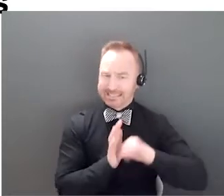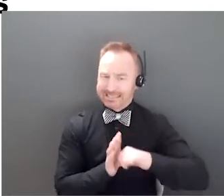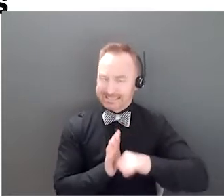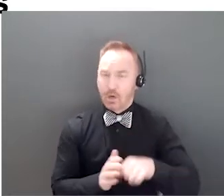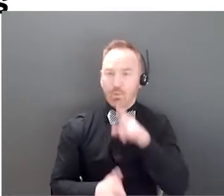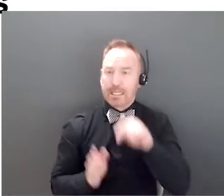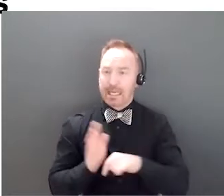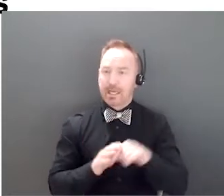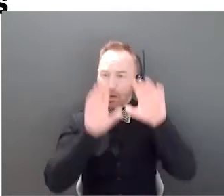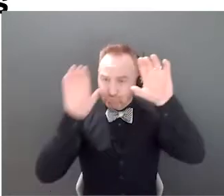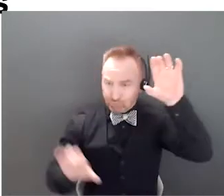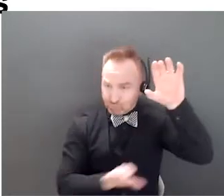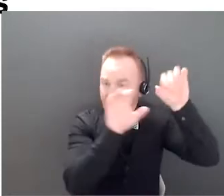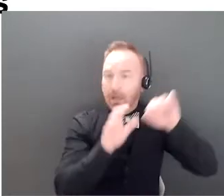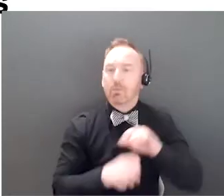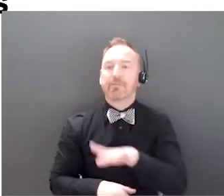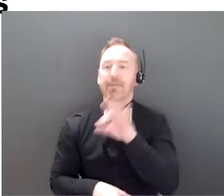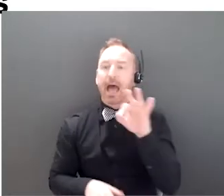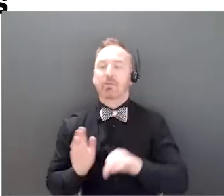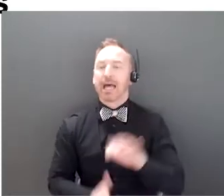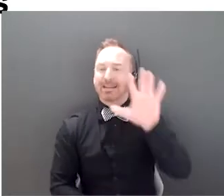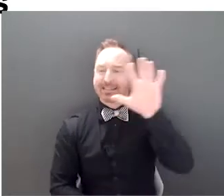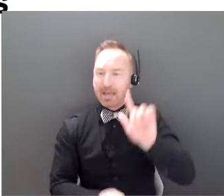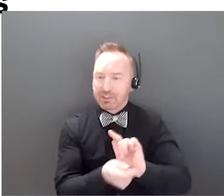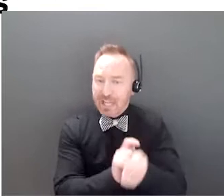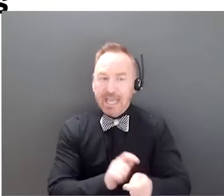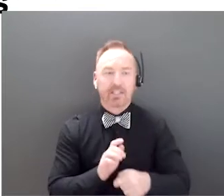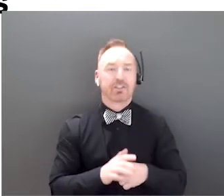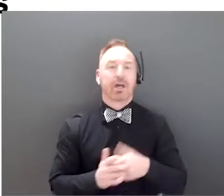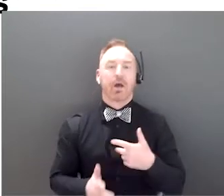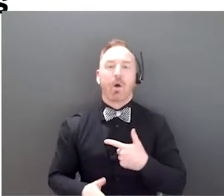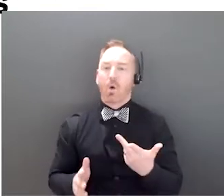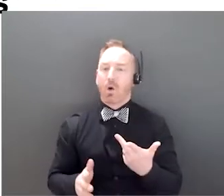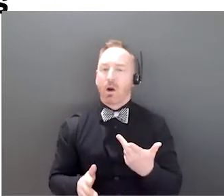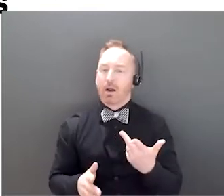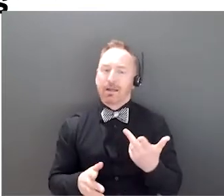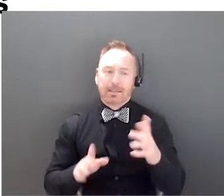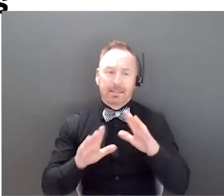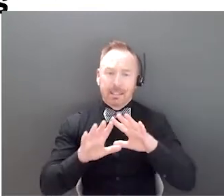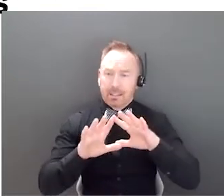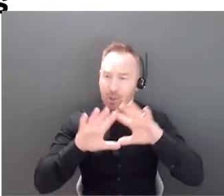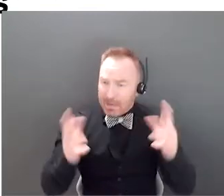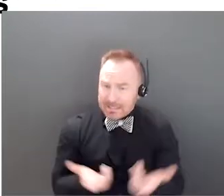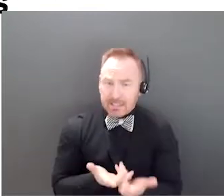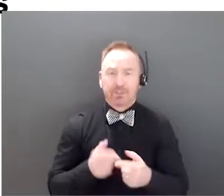we've found that climate change, globalization, populist sentiments are also expected to change the nature and availability of